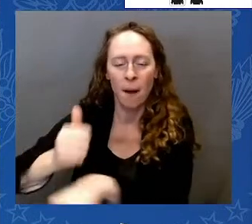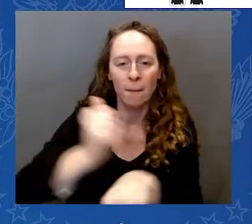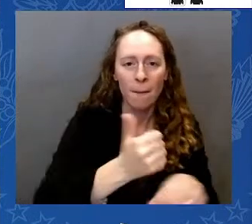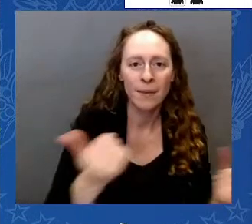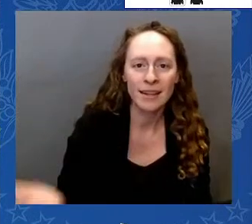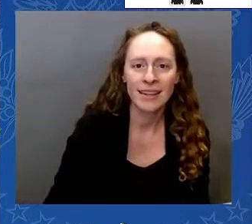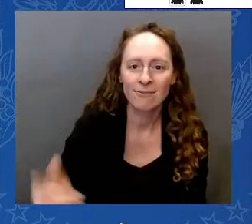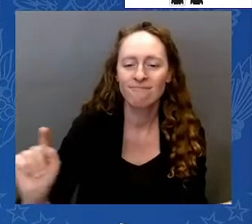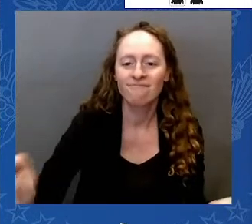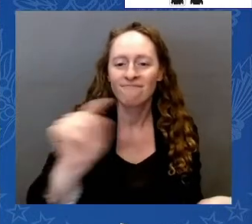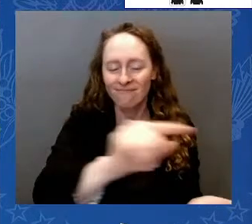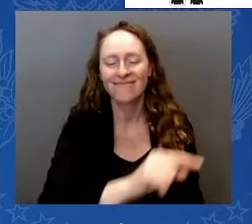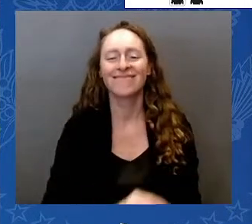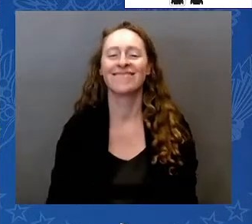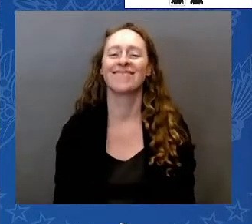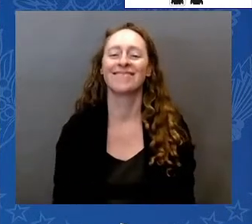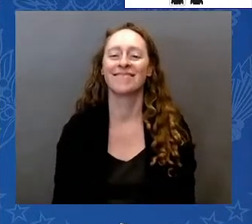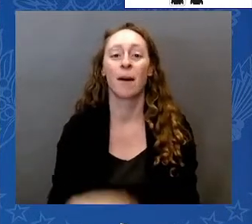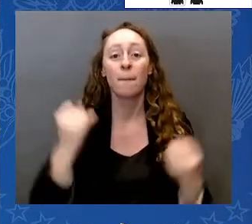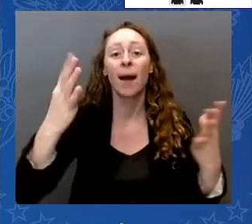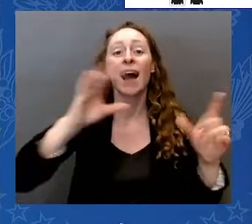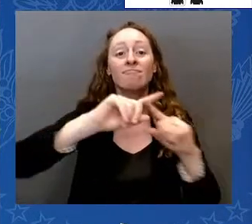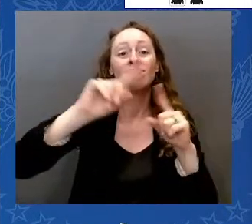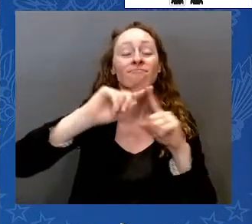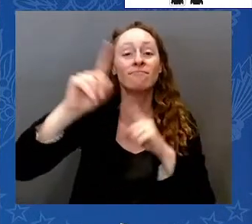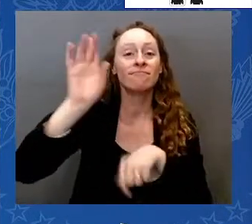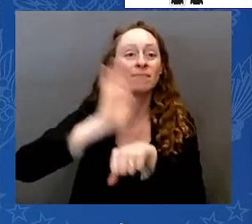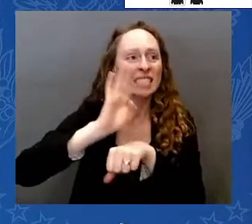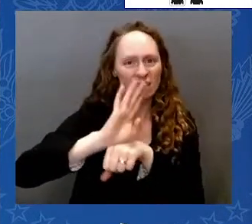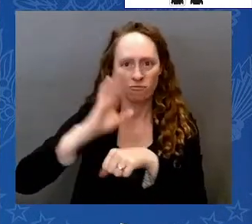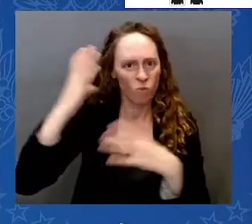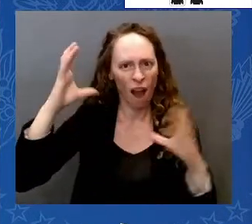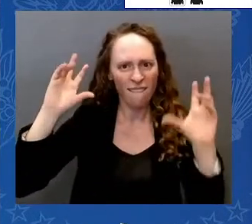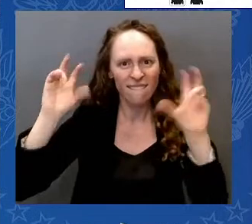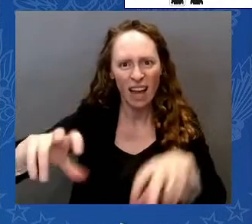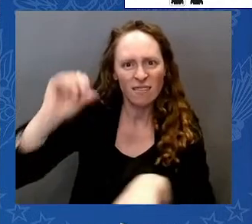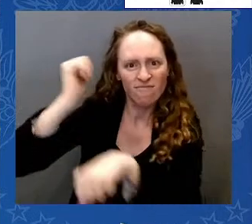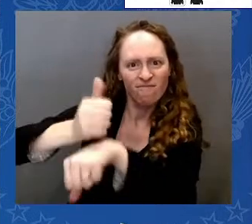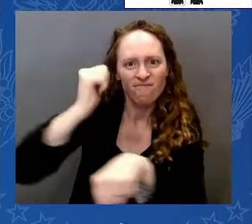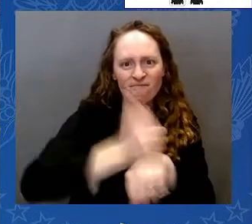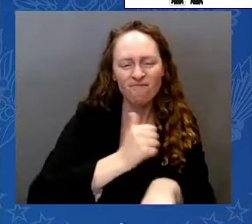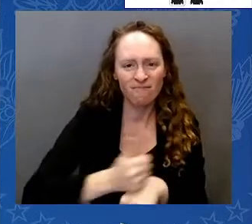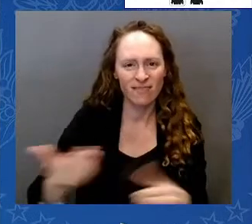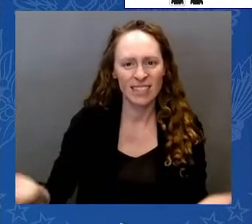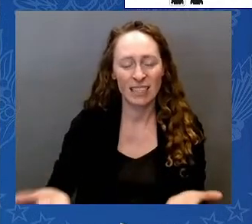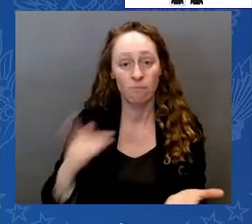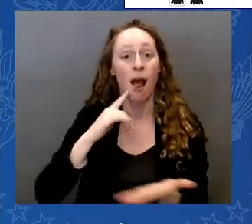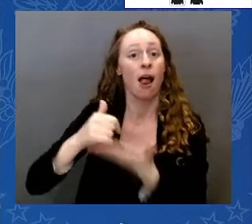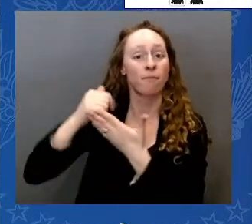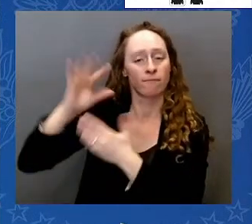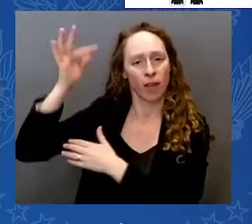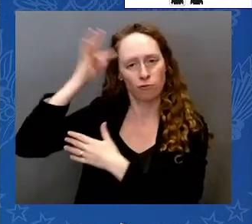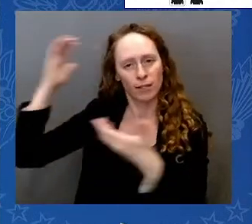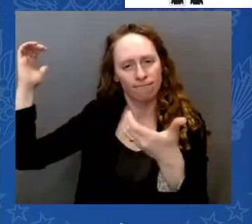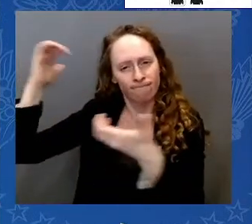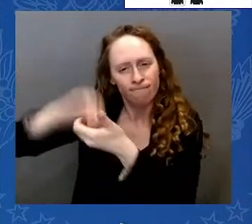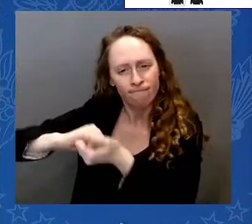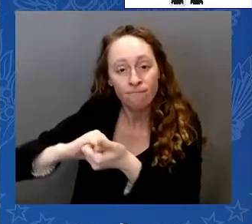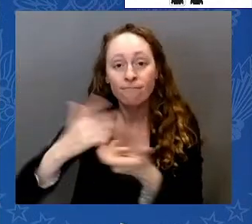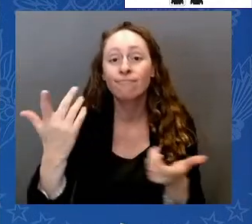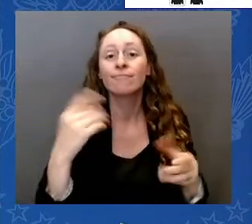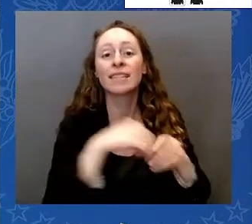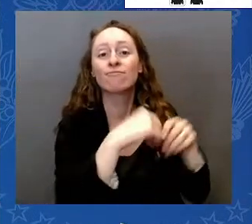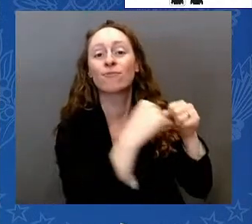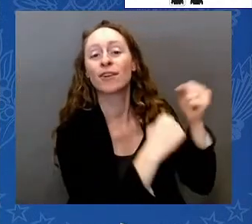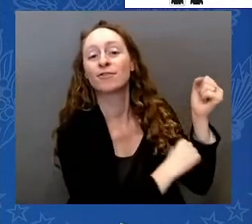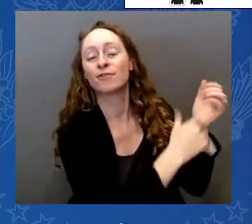government delivers. The infrastructure law, the CHIPS and Science Act. I don't know about you, but as my dad used to say, people just are worrying